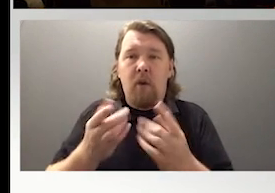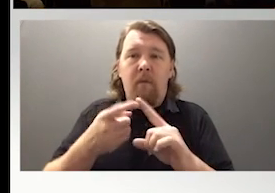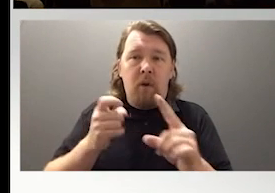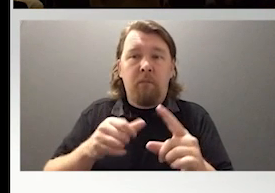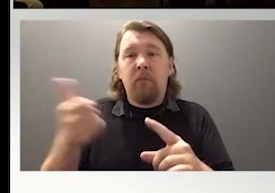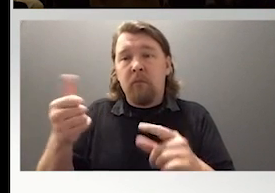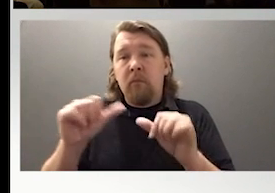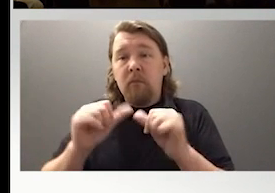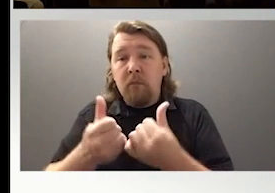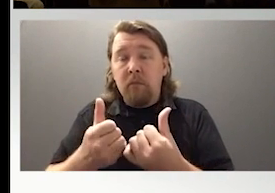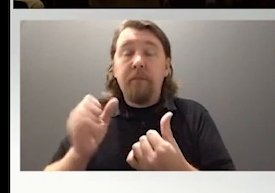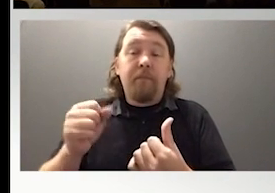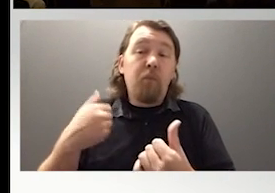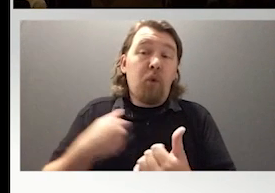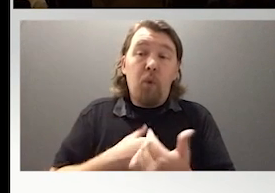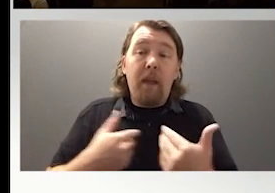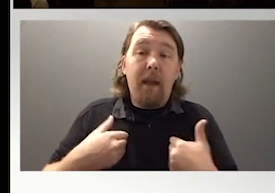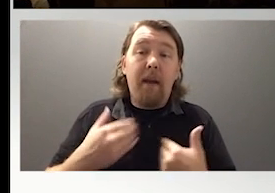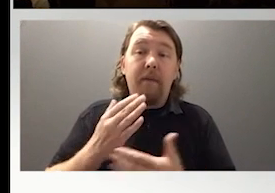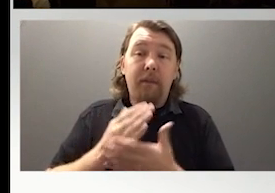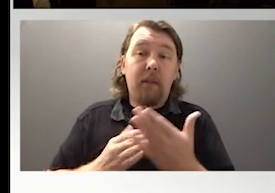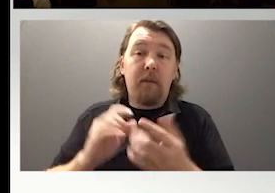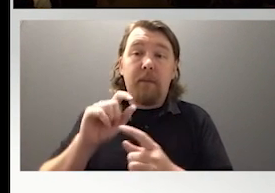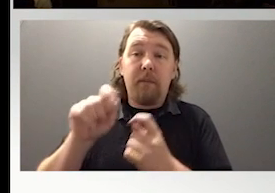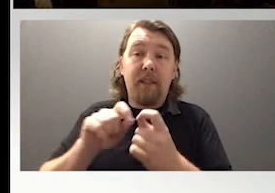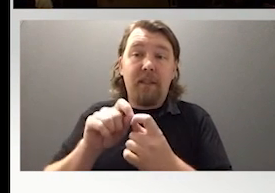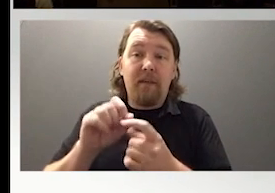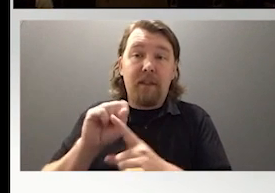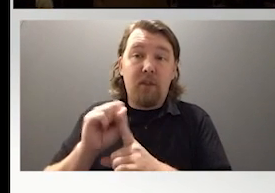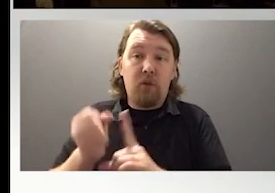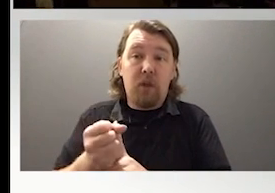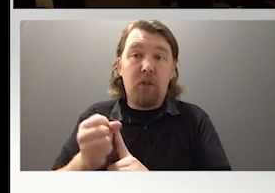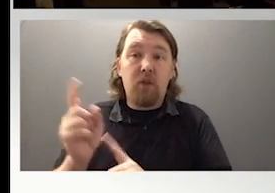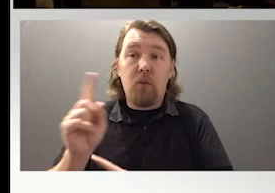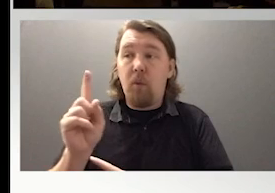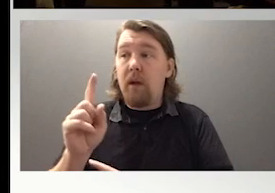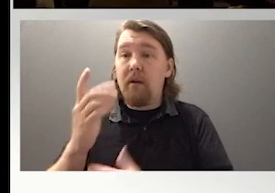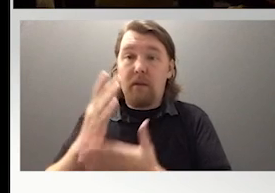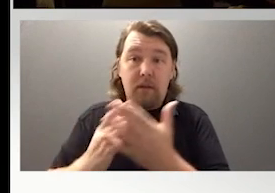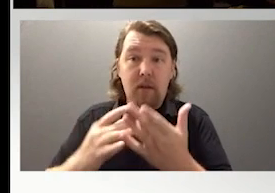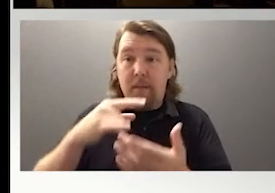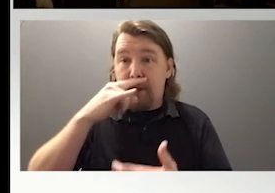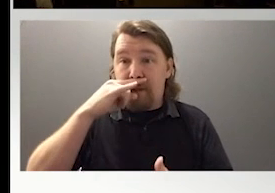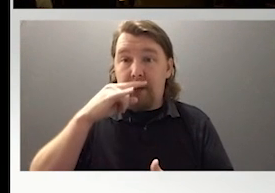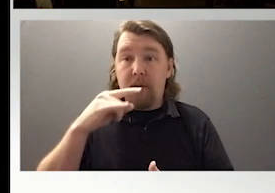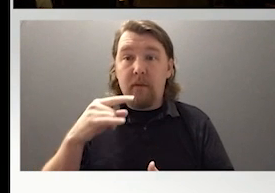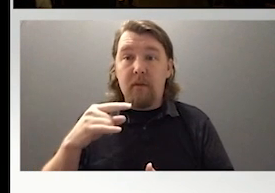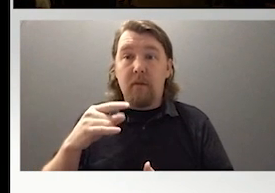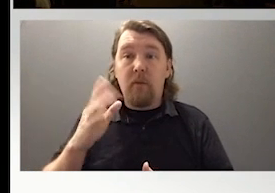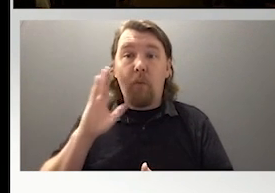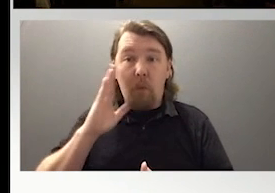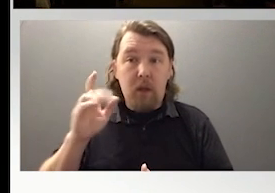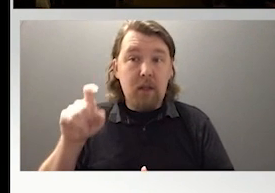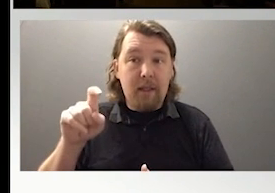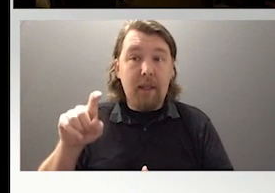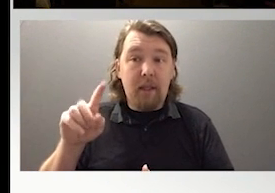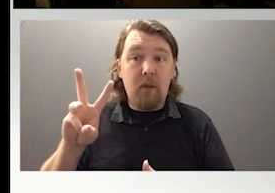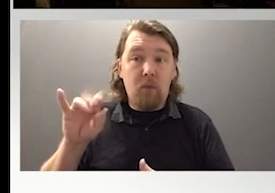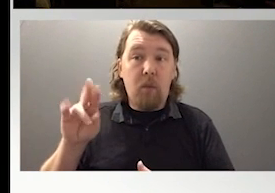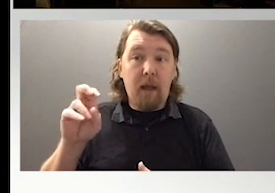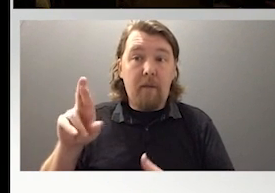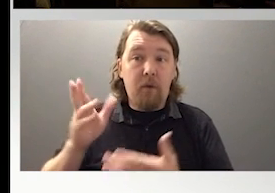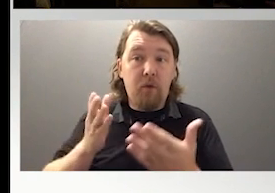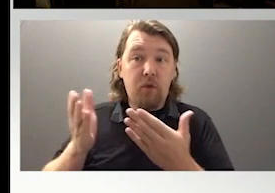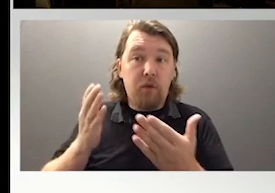do have children on the waiver. There are certain circumstances where some children will need waiver